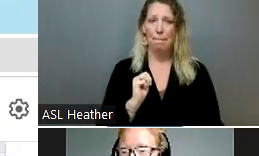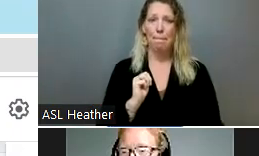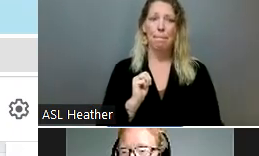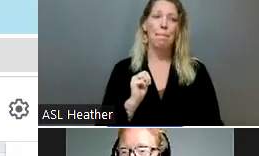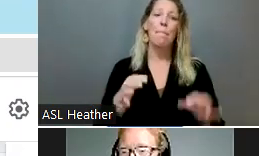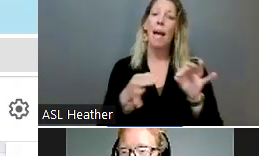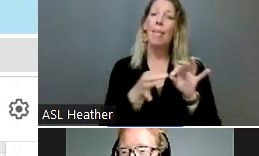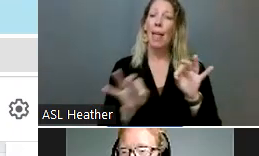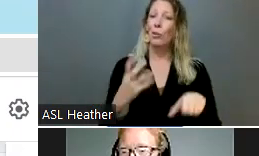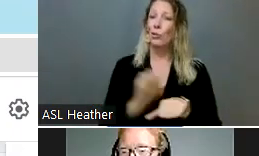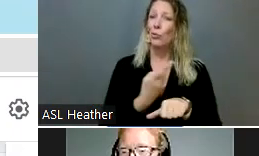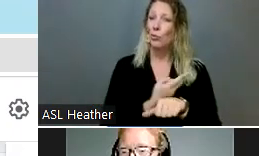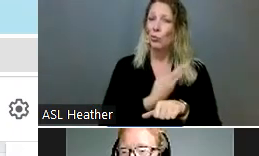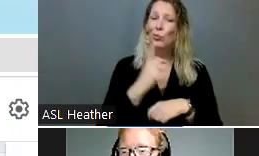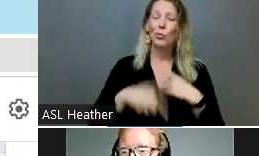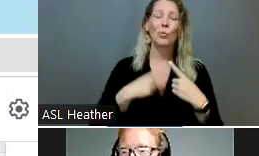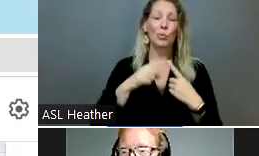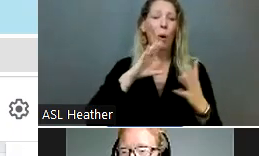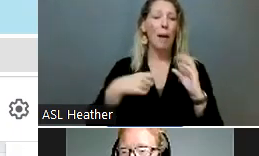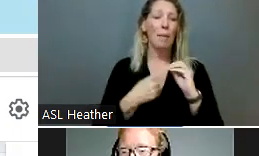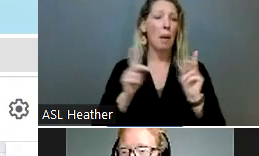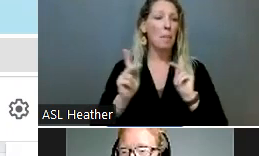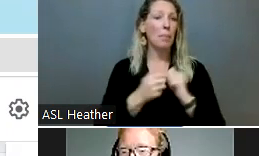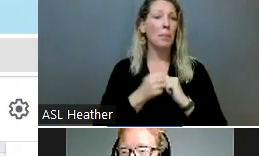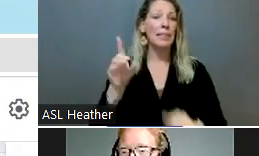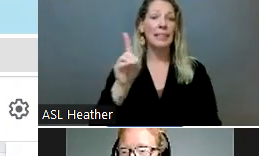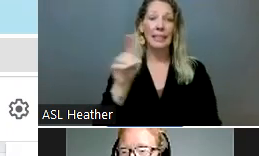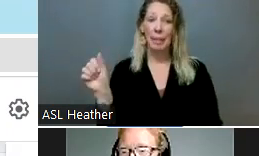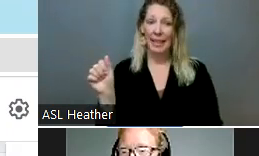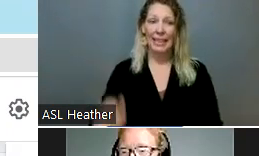Language to use when referring to people with disabilities.